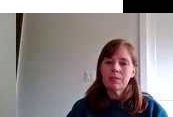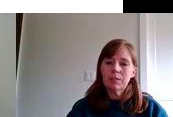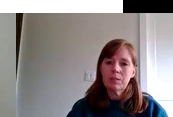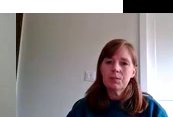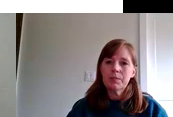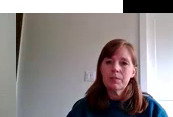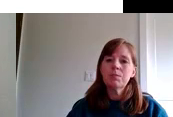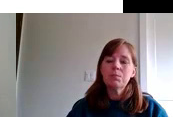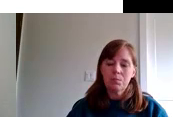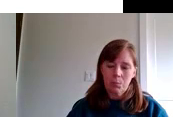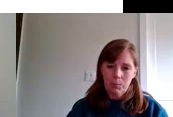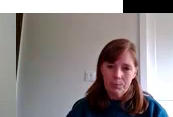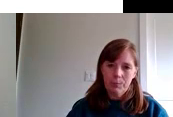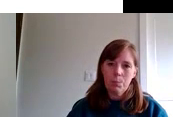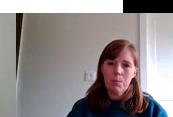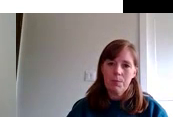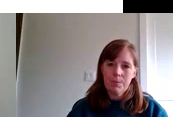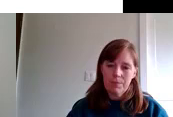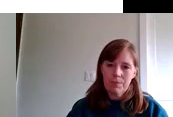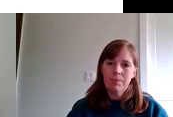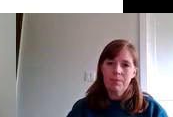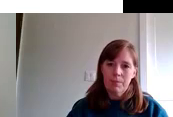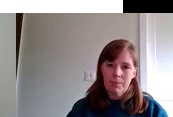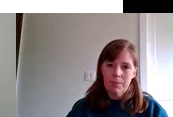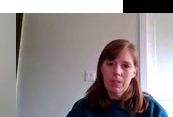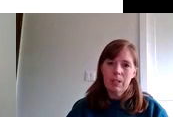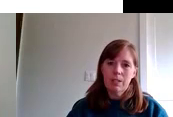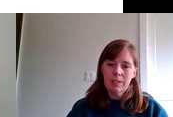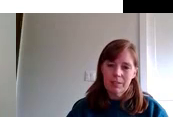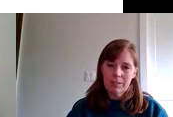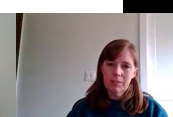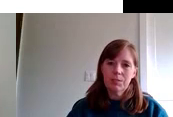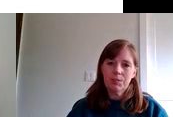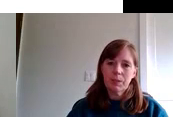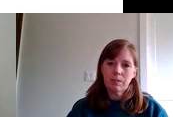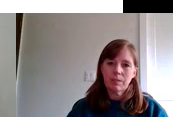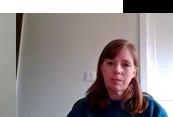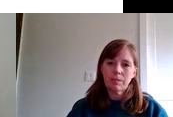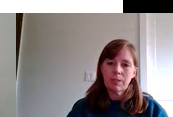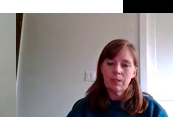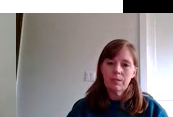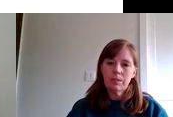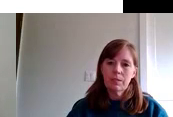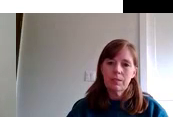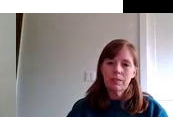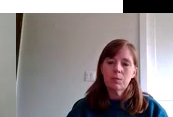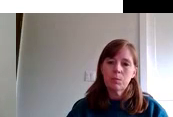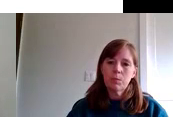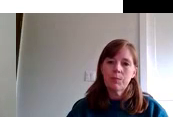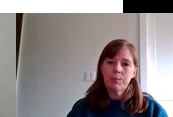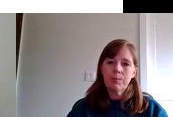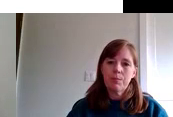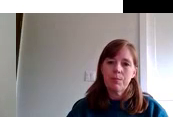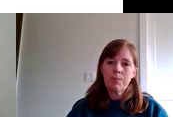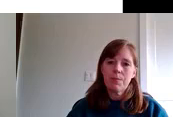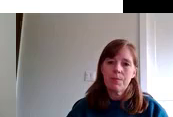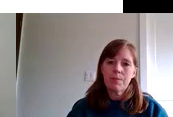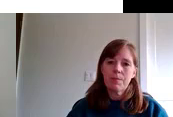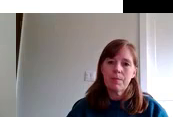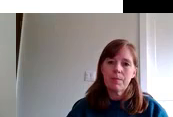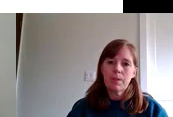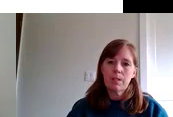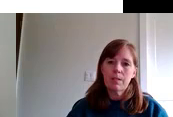for the 3 of them. We were able to work on these expanded core areas during some of these chats.